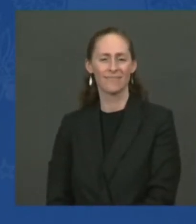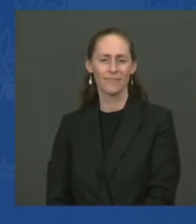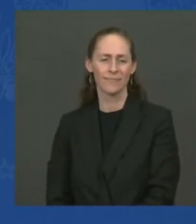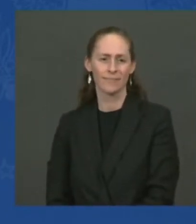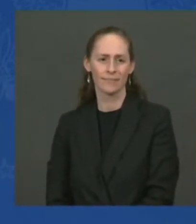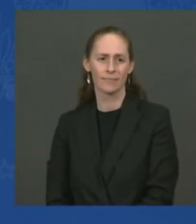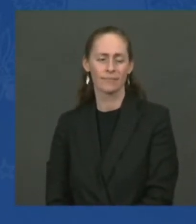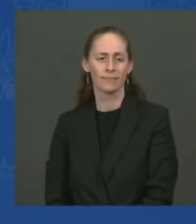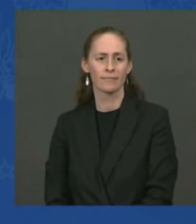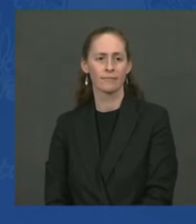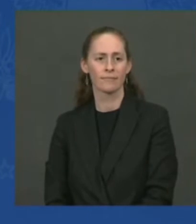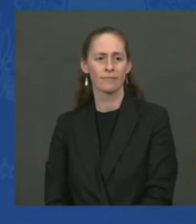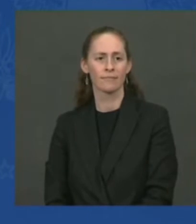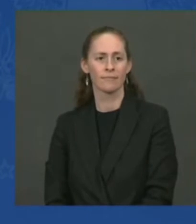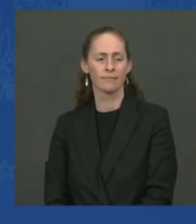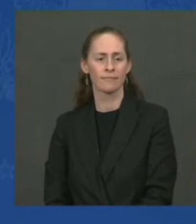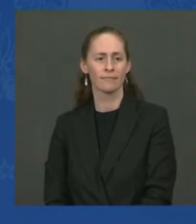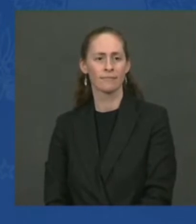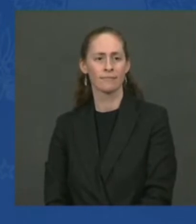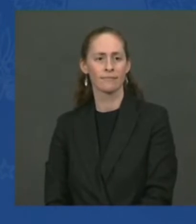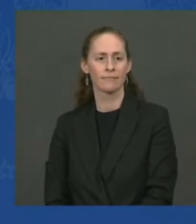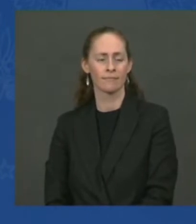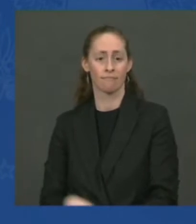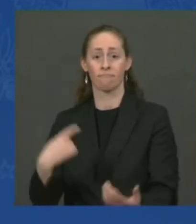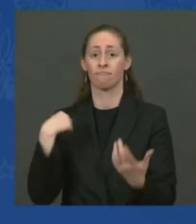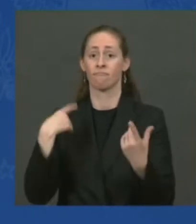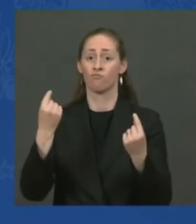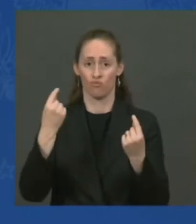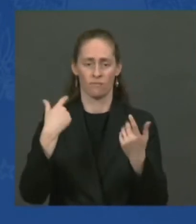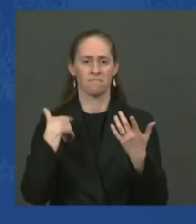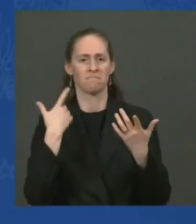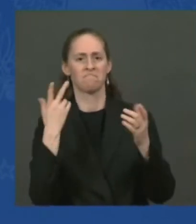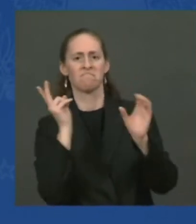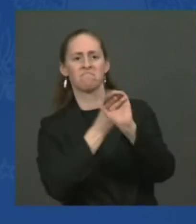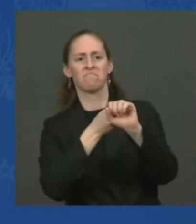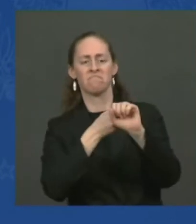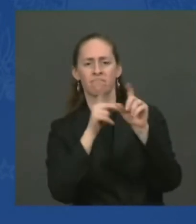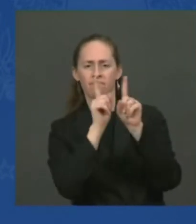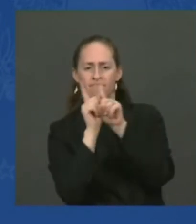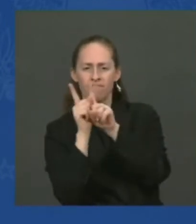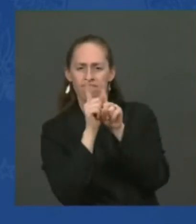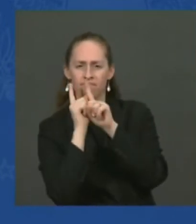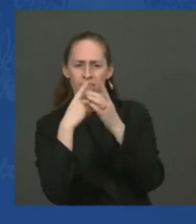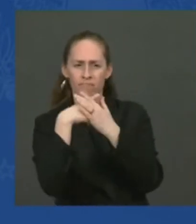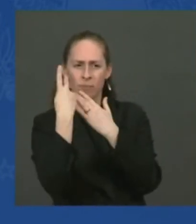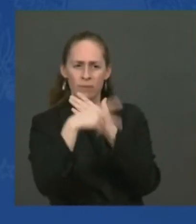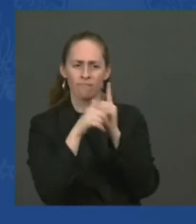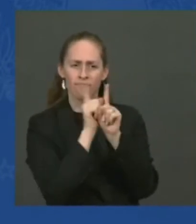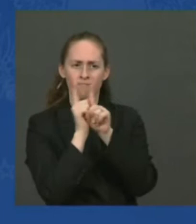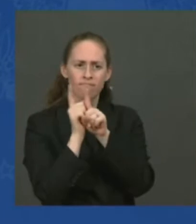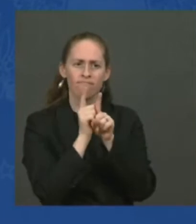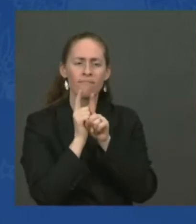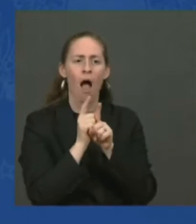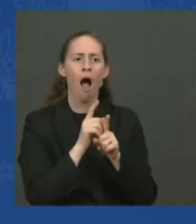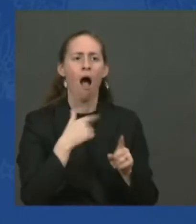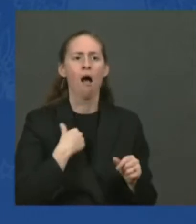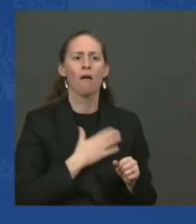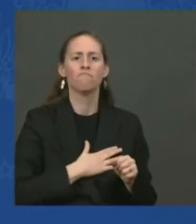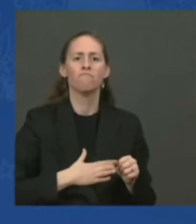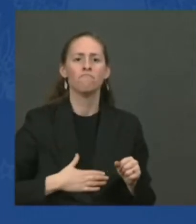I was accepted into the apprenticeship and went right out to a rebar job. I loved working rods, and I fit right into the